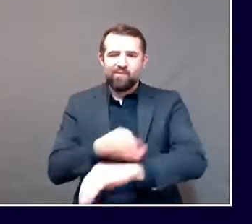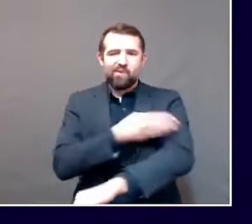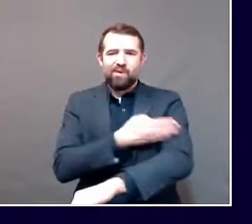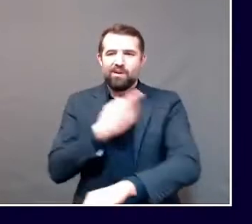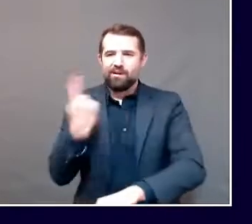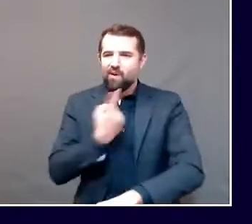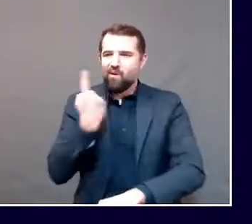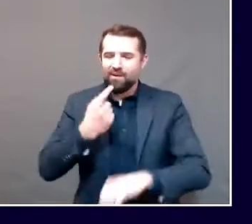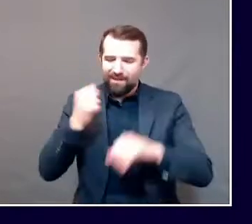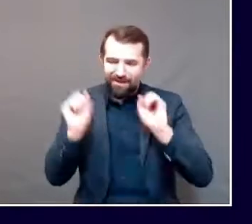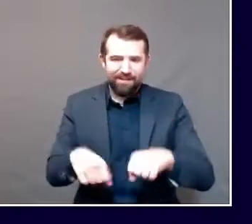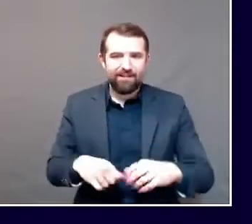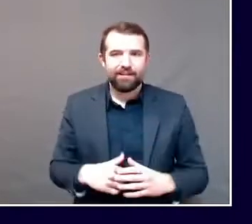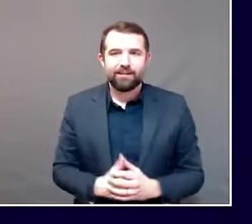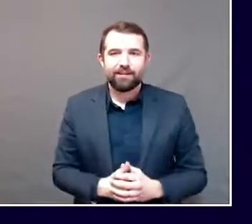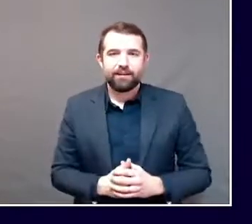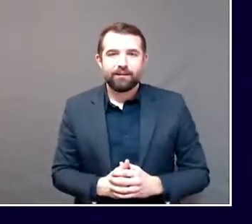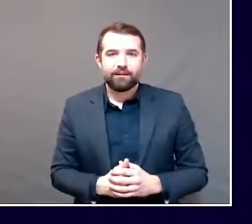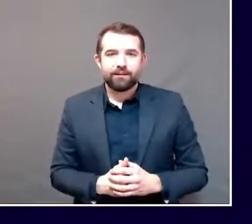even more.